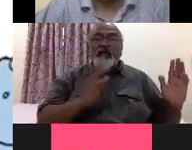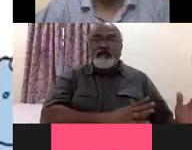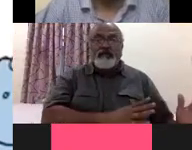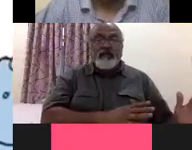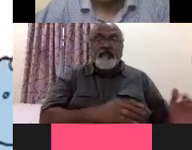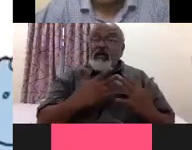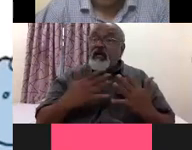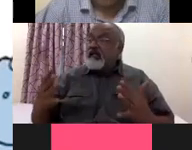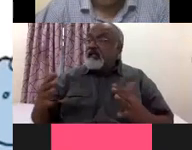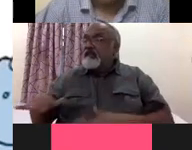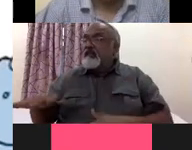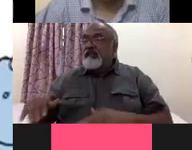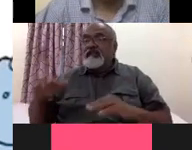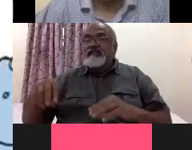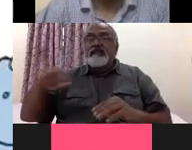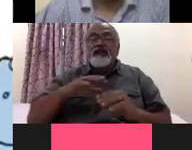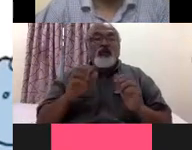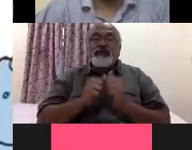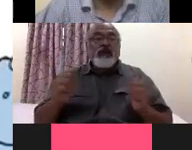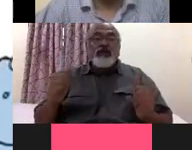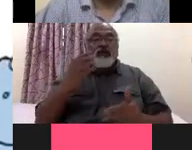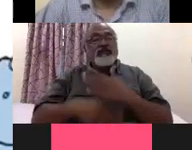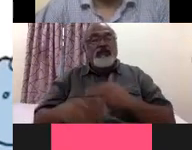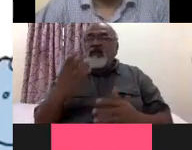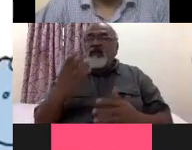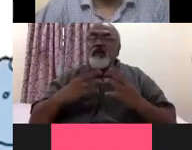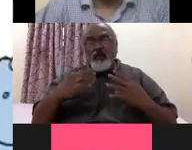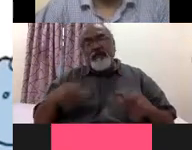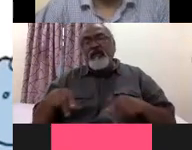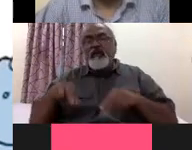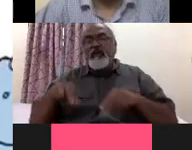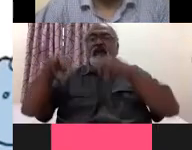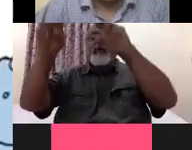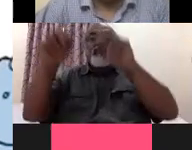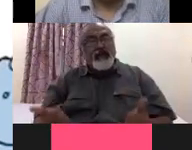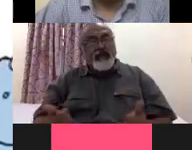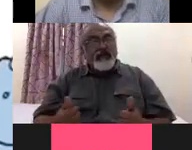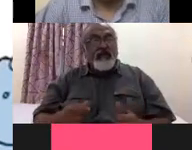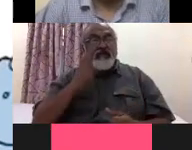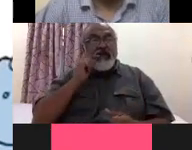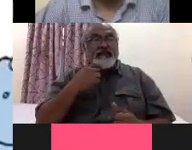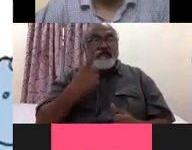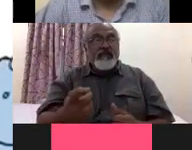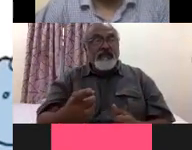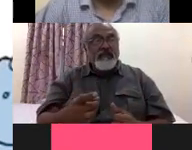children are non-wheelchair users, non-disabled. And the child on a wheelchair